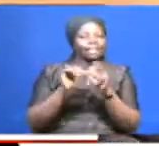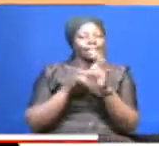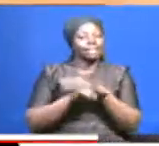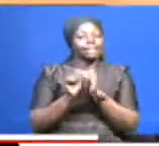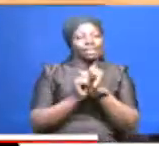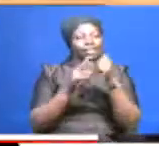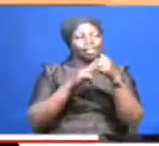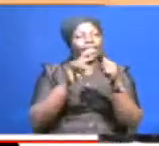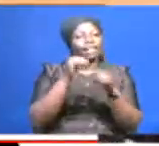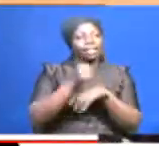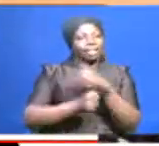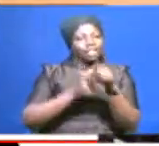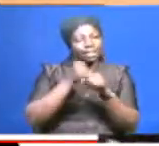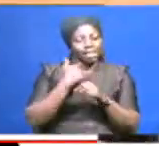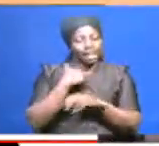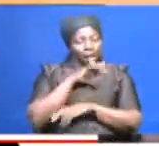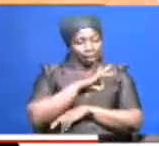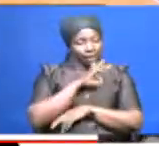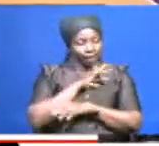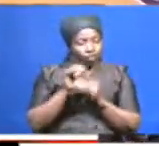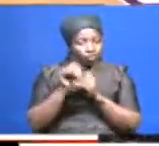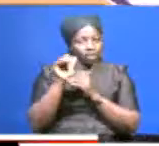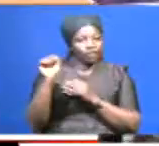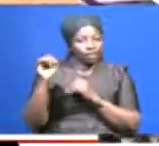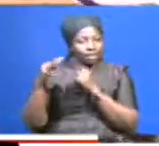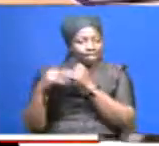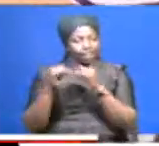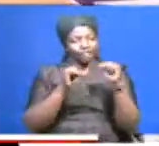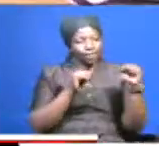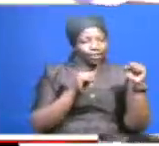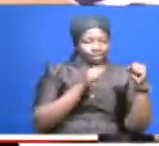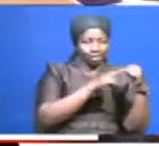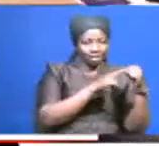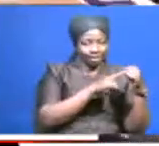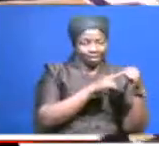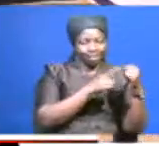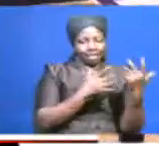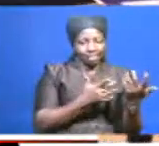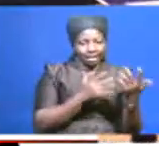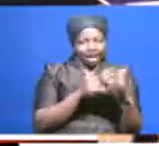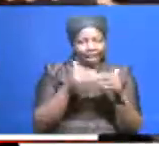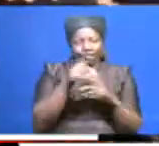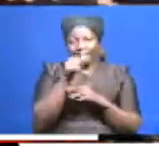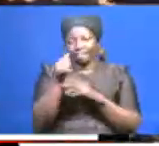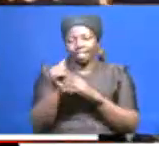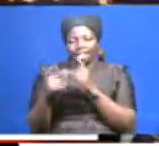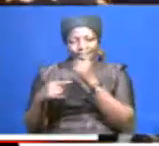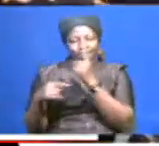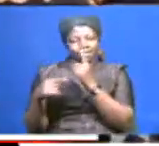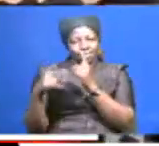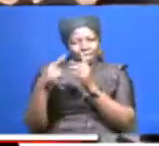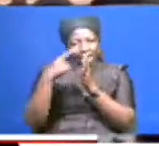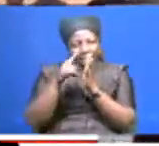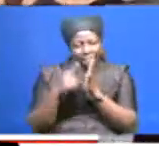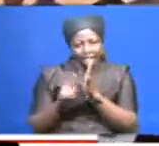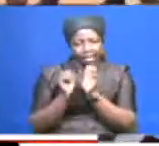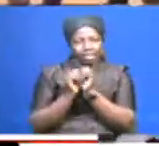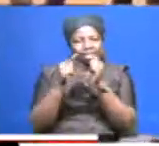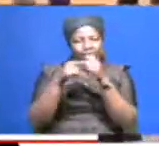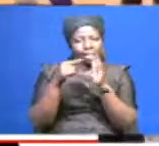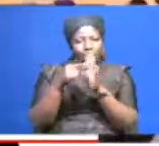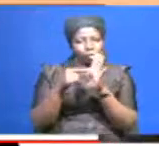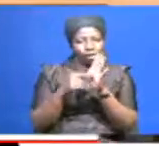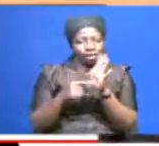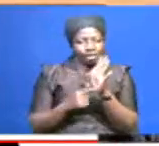home crowd, led 58-56 at halftime with Domantas Sabonis scoring 16 points. Jumper for Harrison